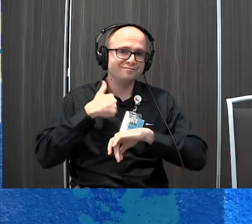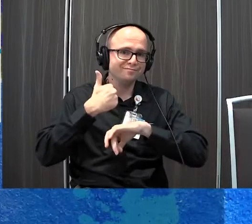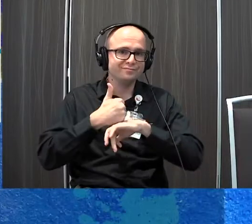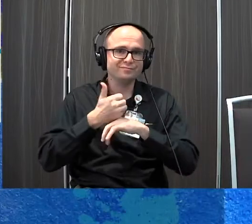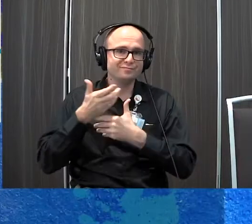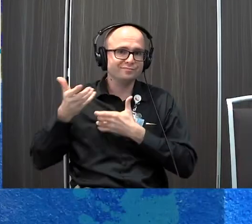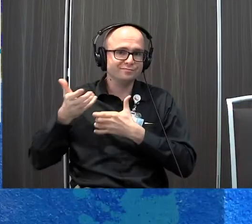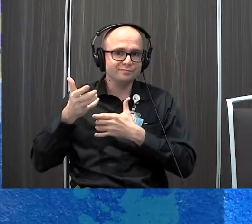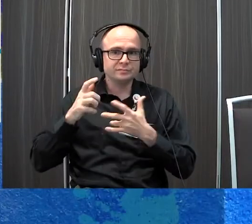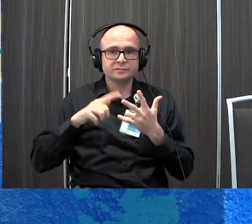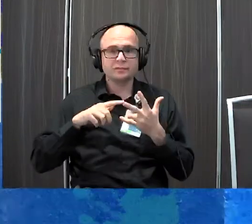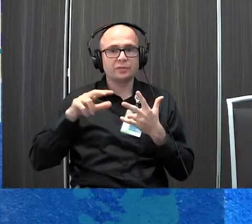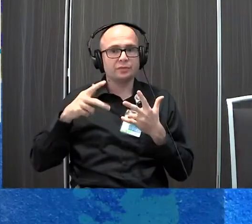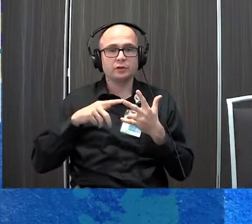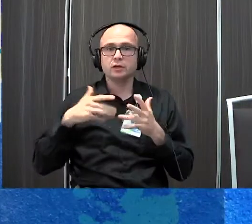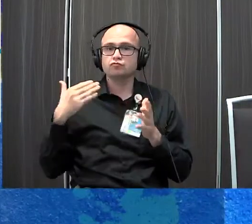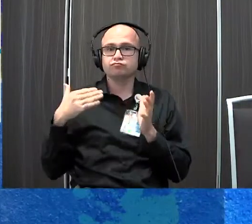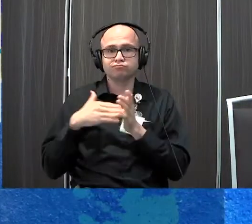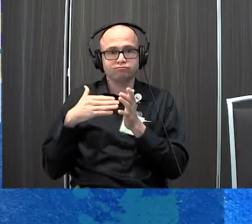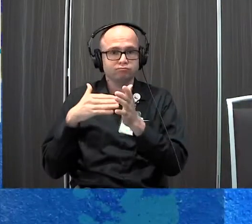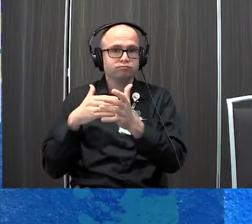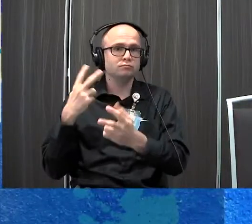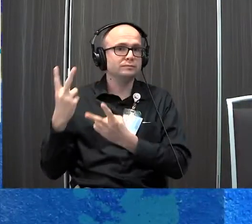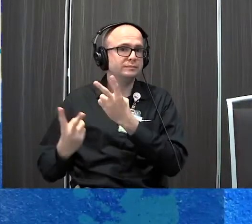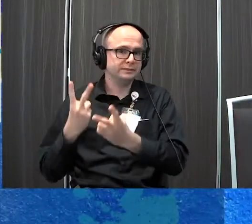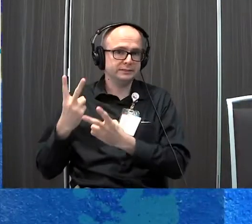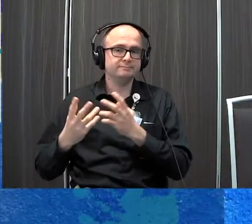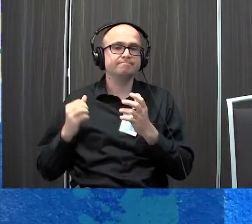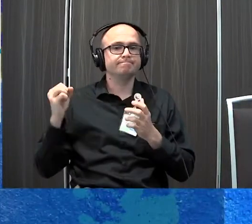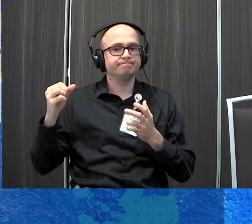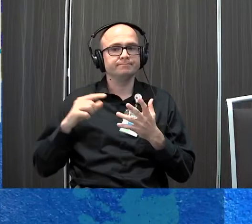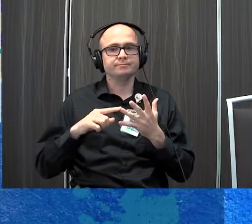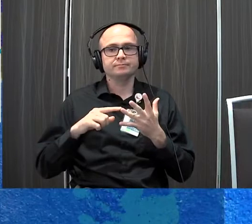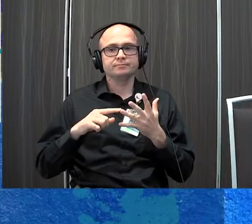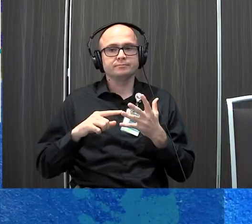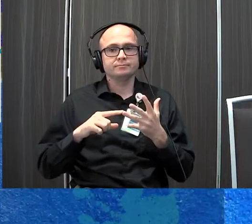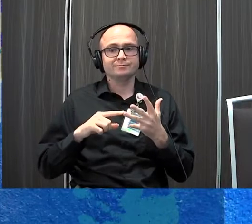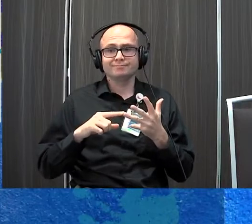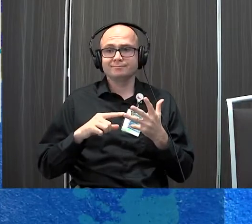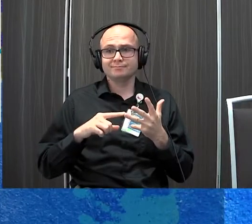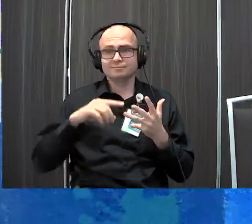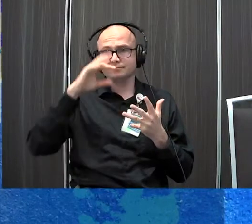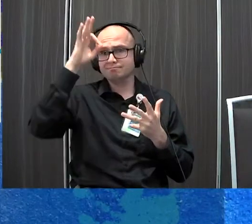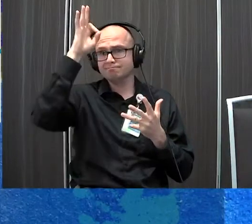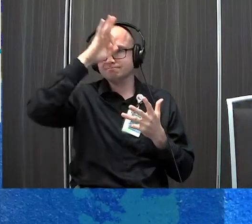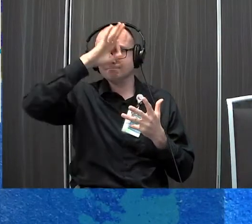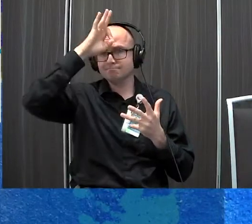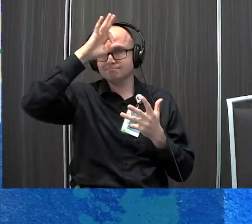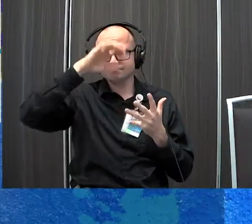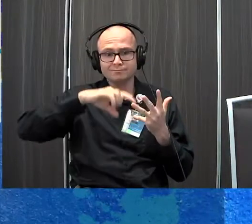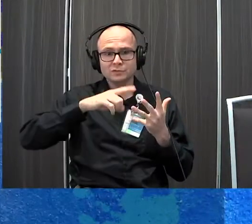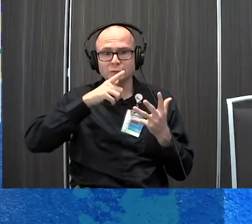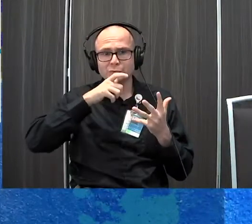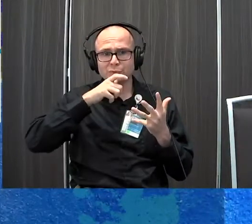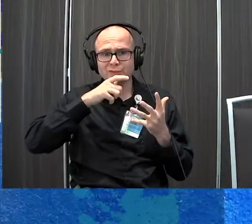care. The third answer is regularly or established care. And the fourth answer is, well, I'm really not even